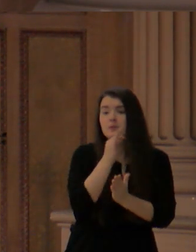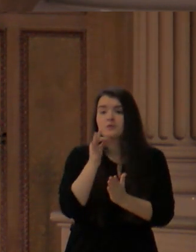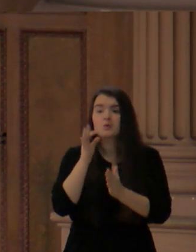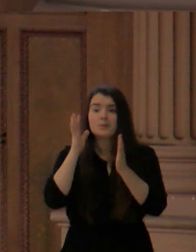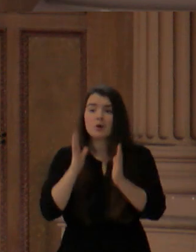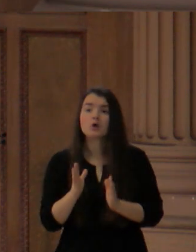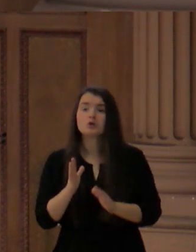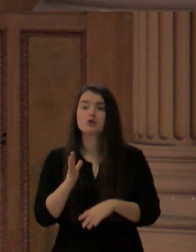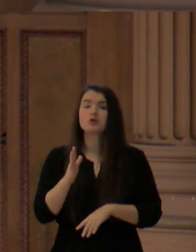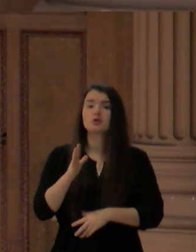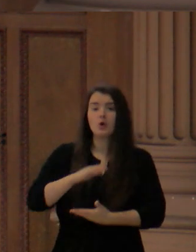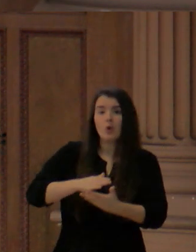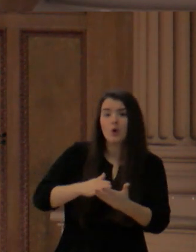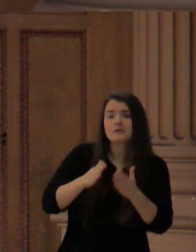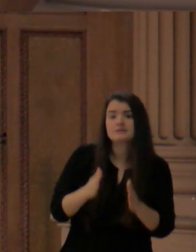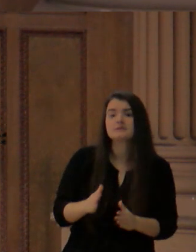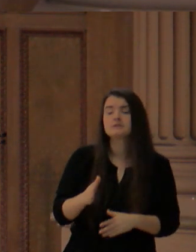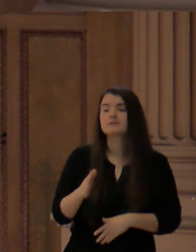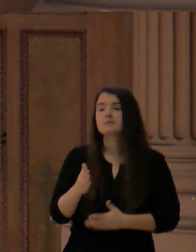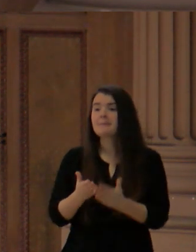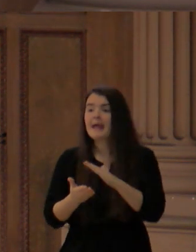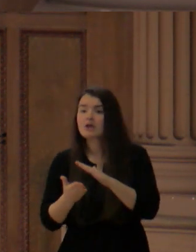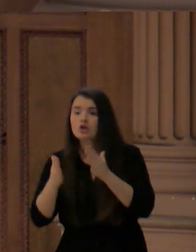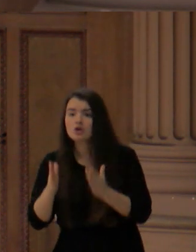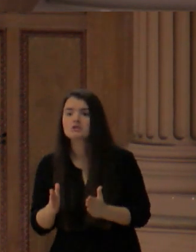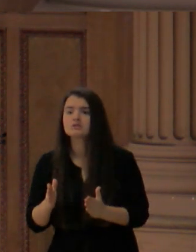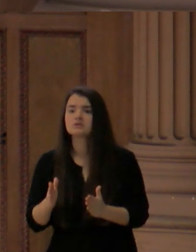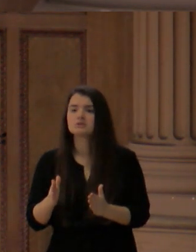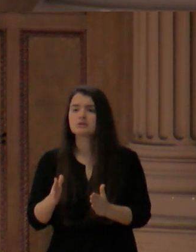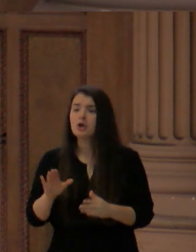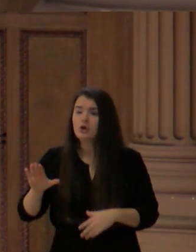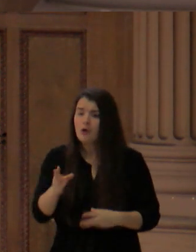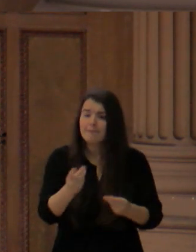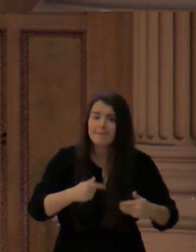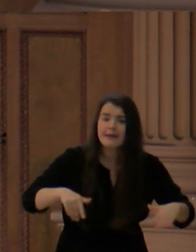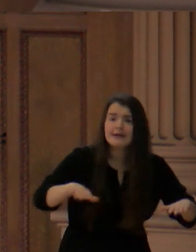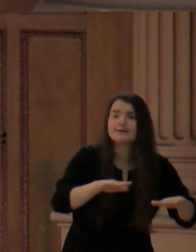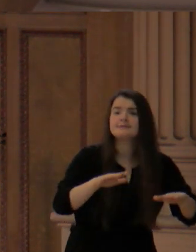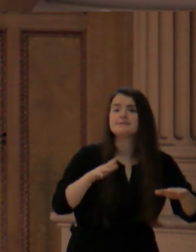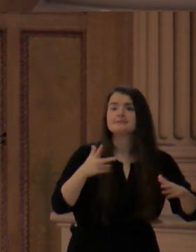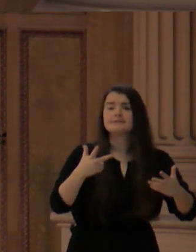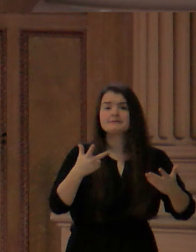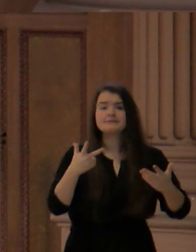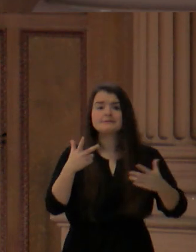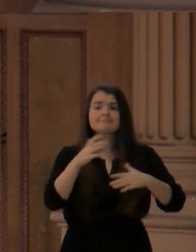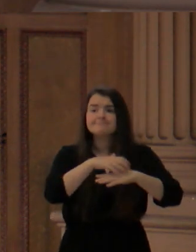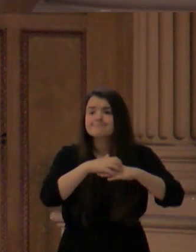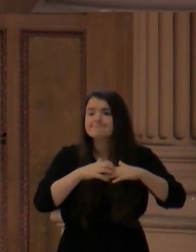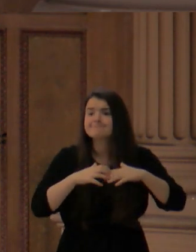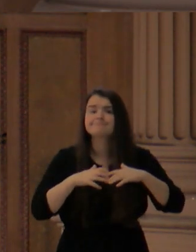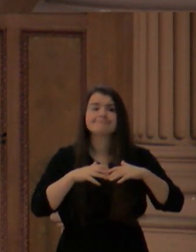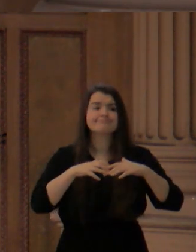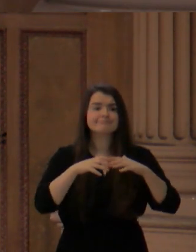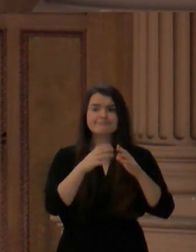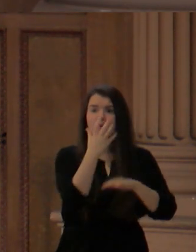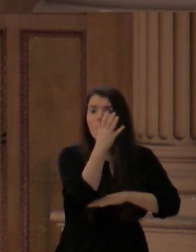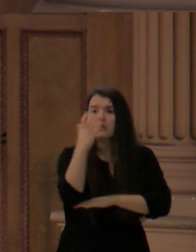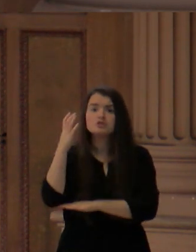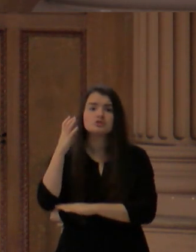bakers. He'll take the best of your fields and vineyards and olive orchards, and he'll give them to his servants.